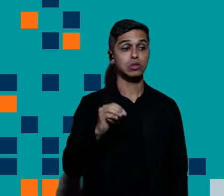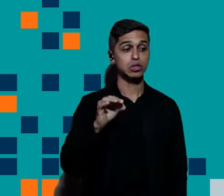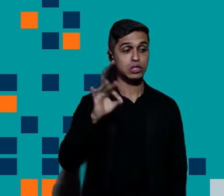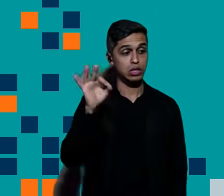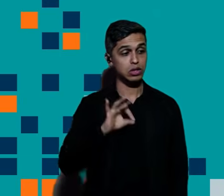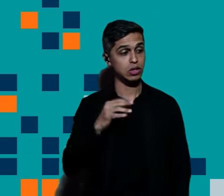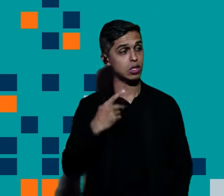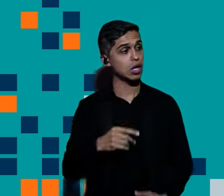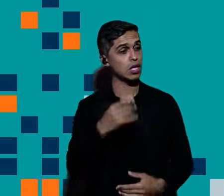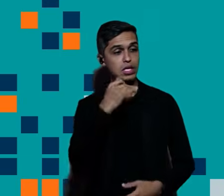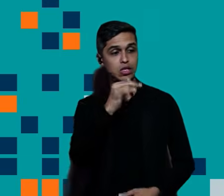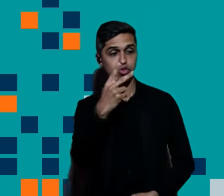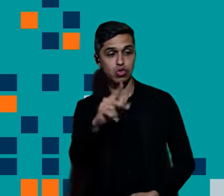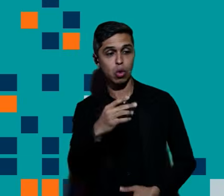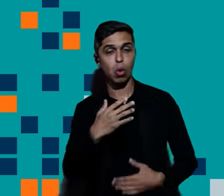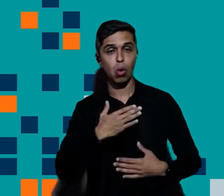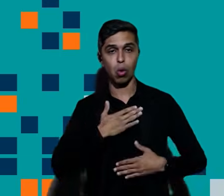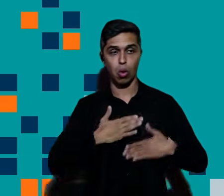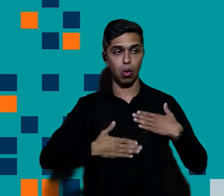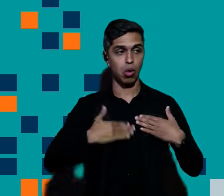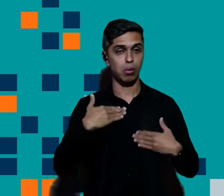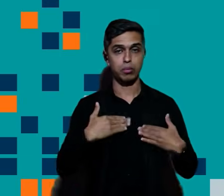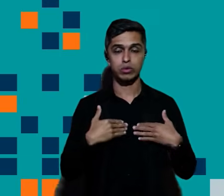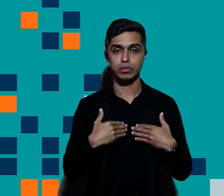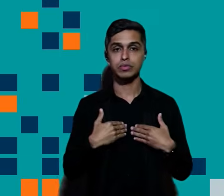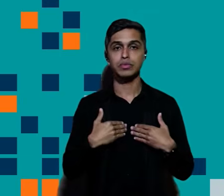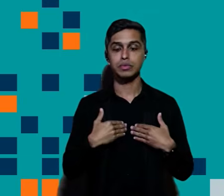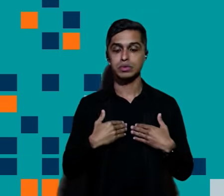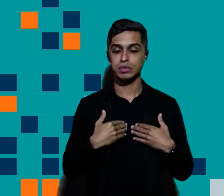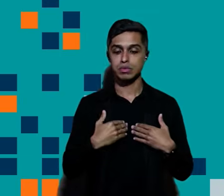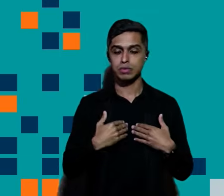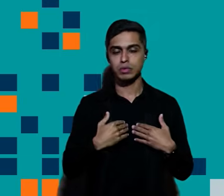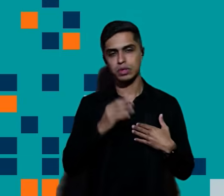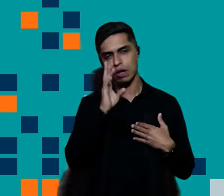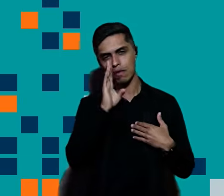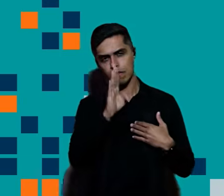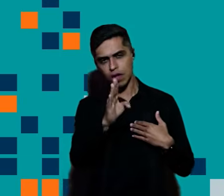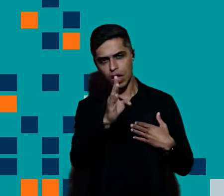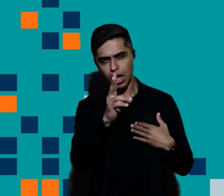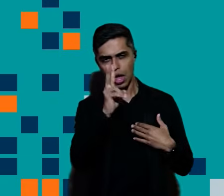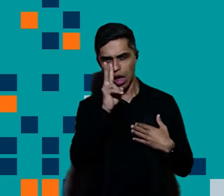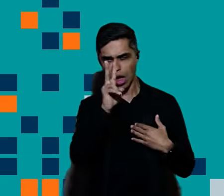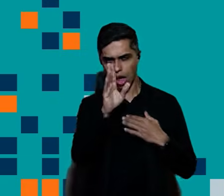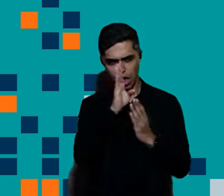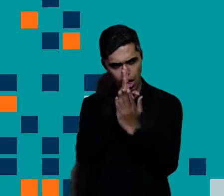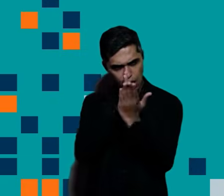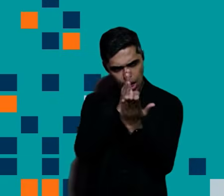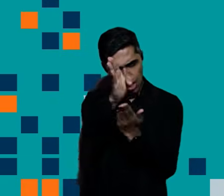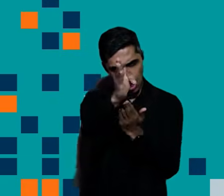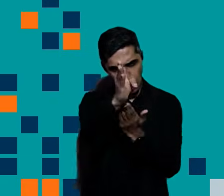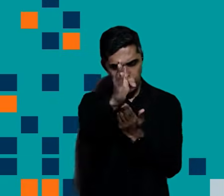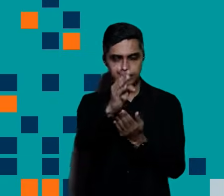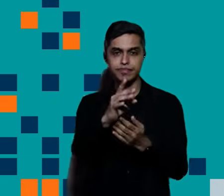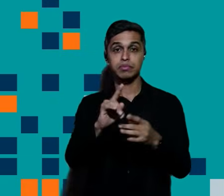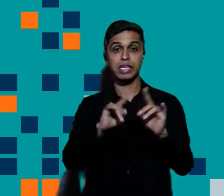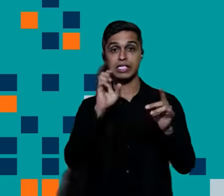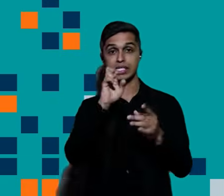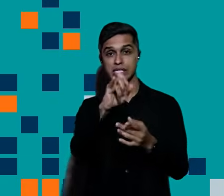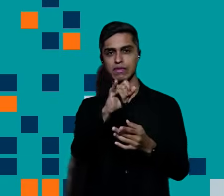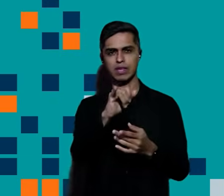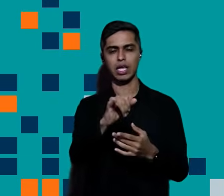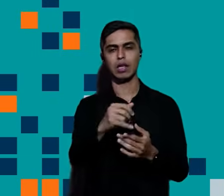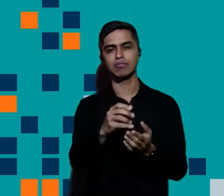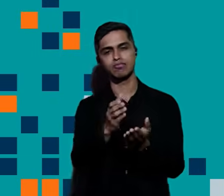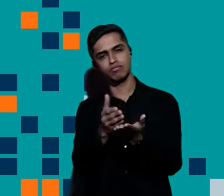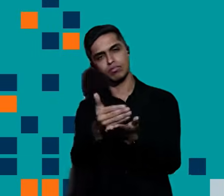straight corridor, it sums it up very quickly. When you see the curve, as you know, you want to know what's around the